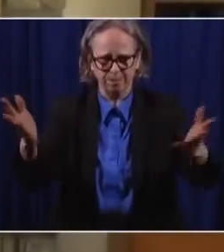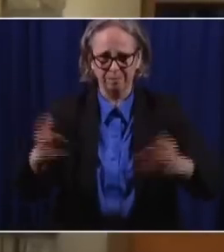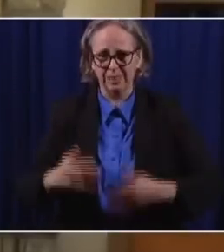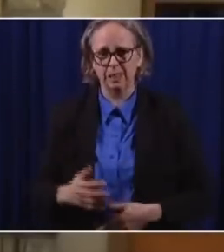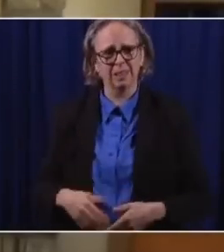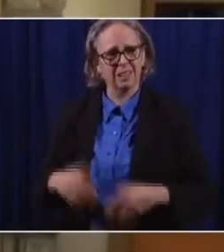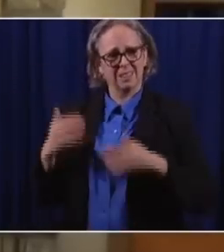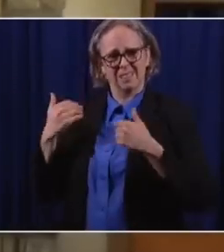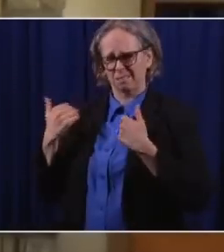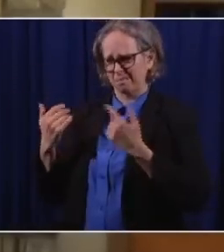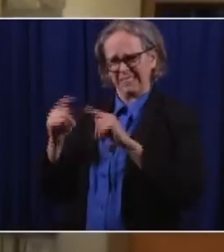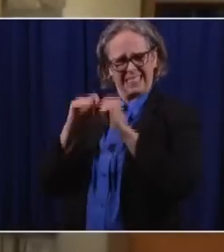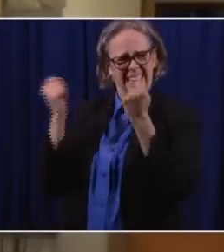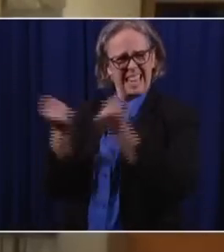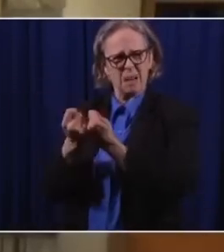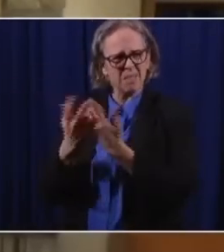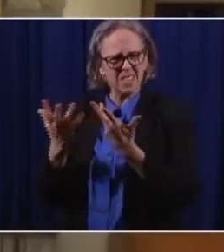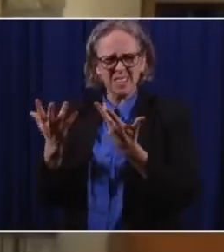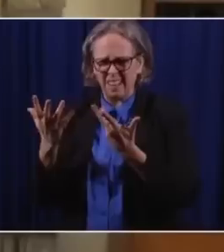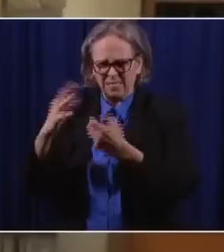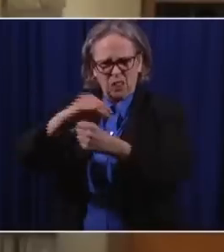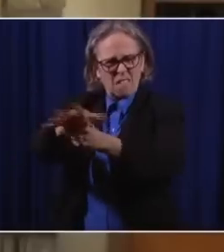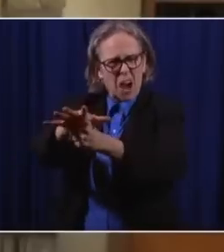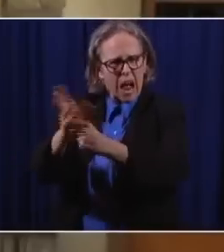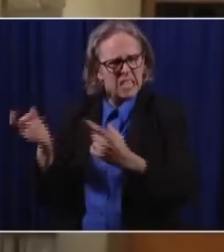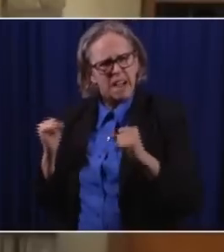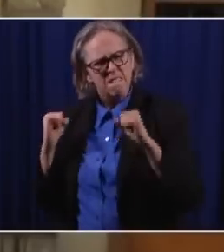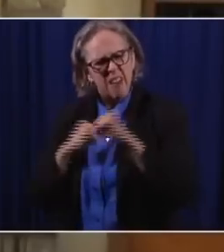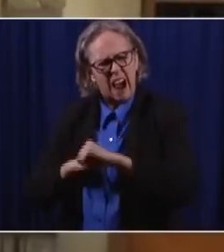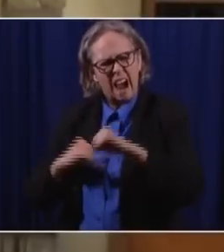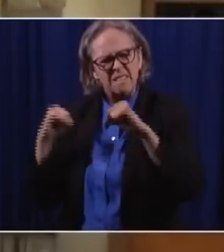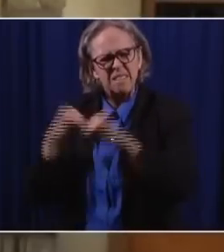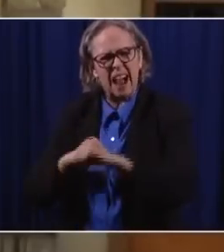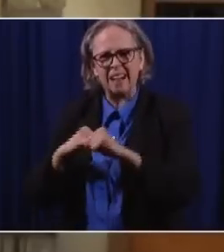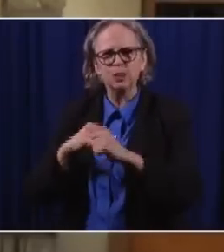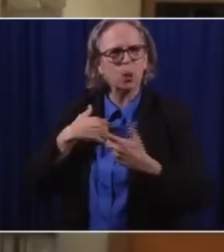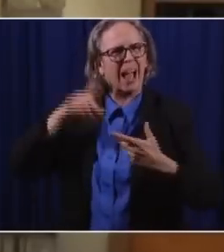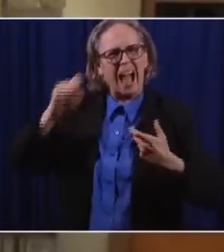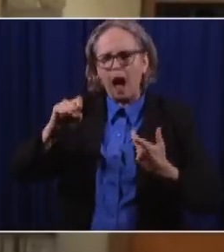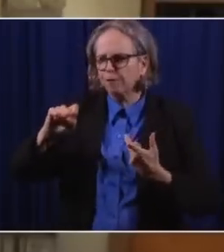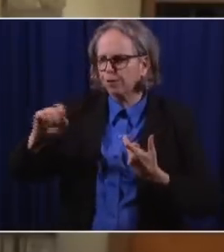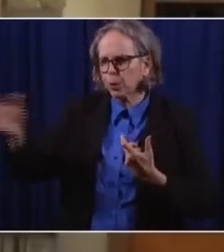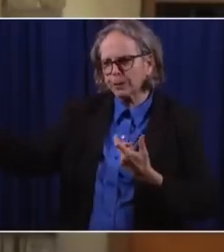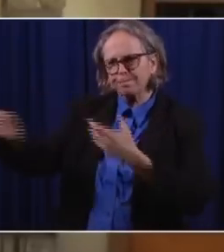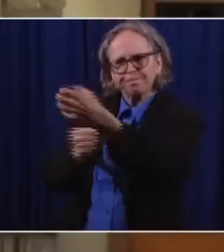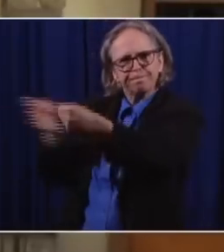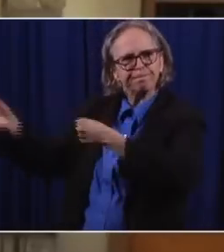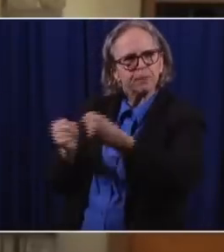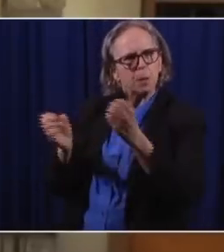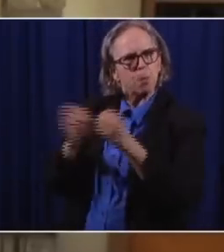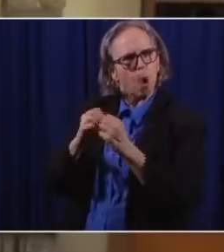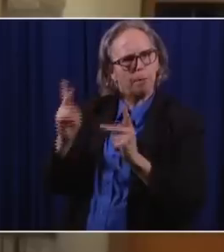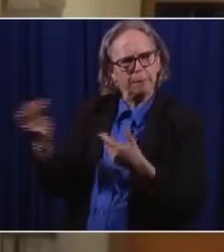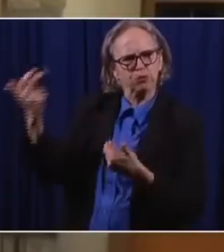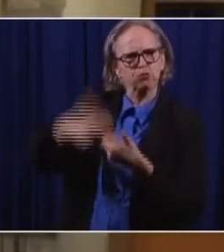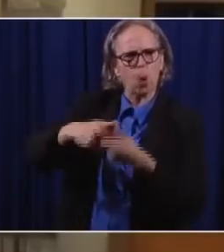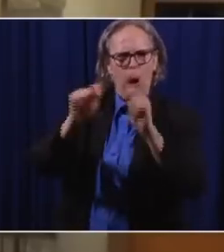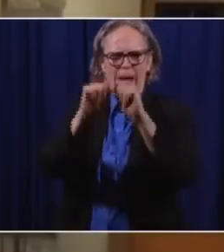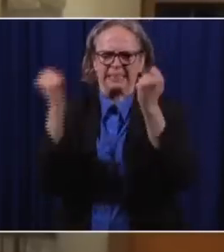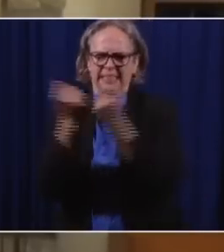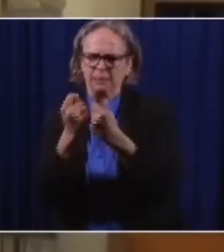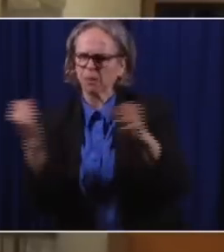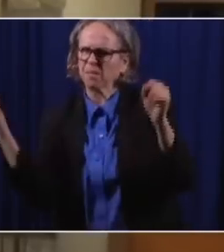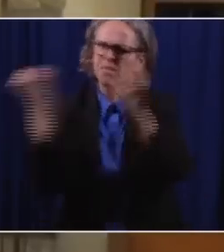the coronavirus and additions to our administrative structure at the Ohio Department of